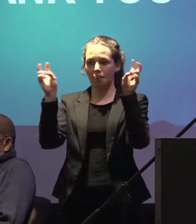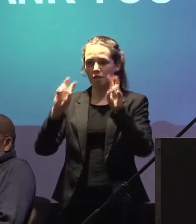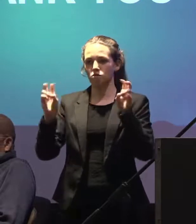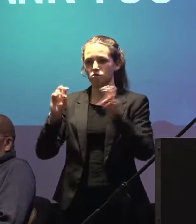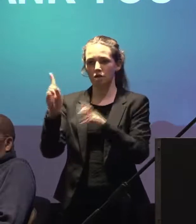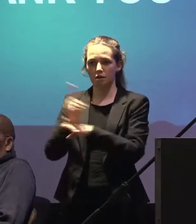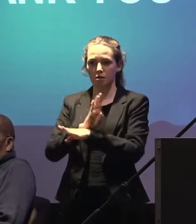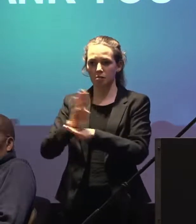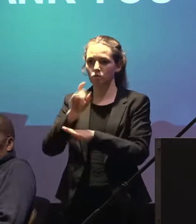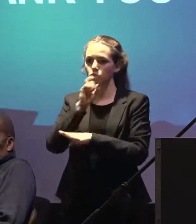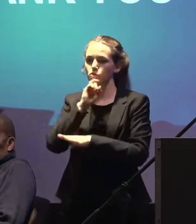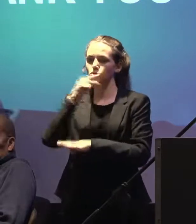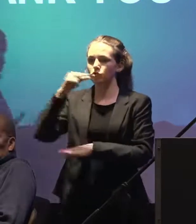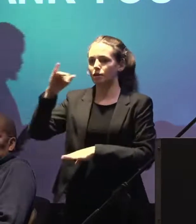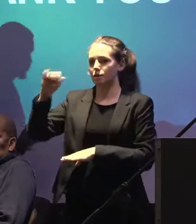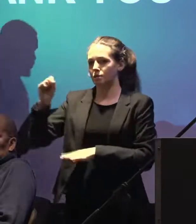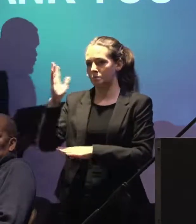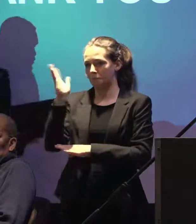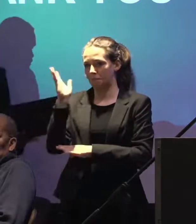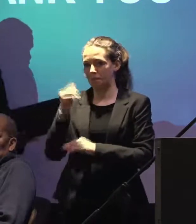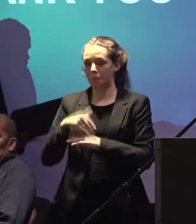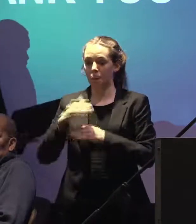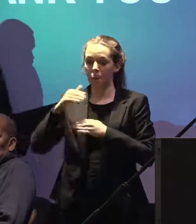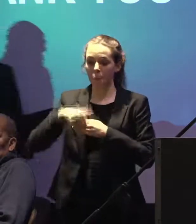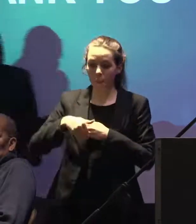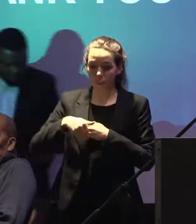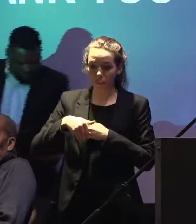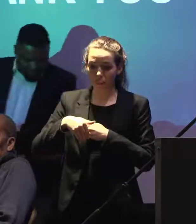GIS presentation. And thereafter,